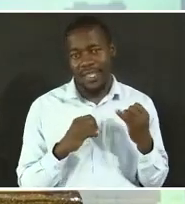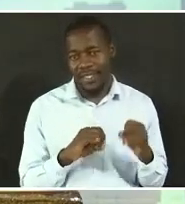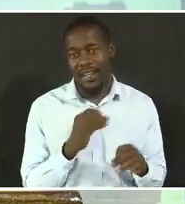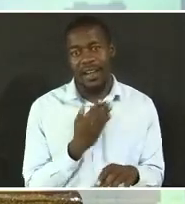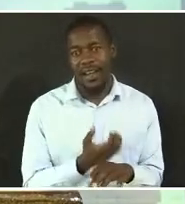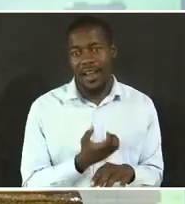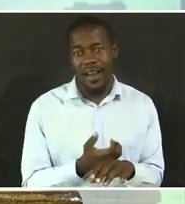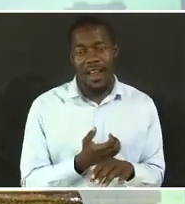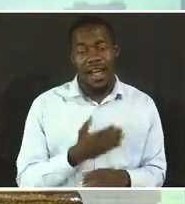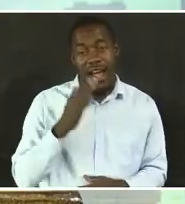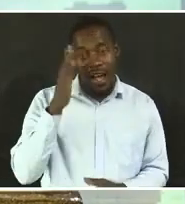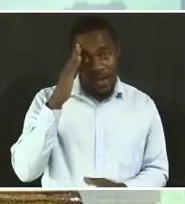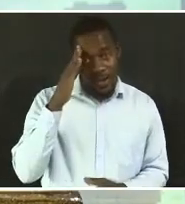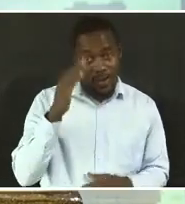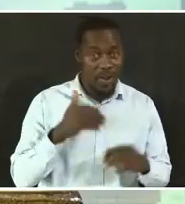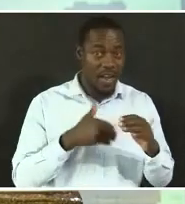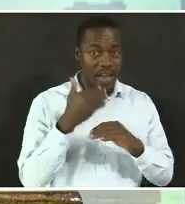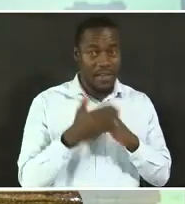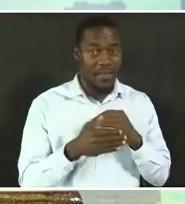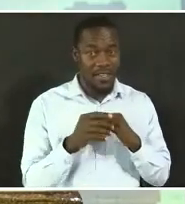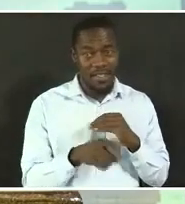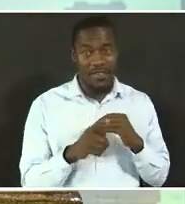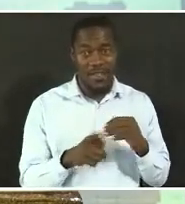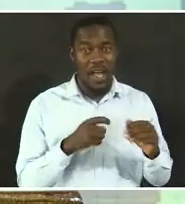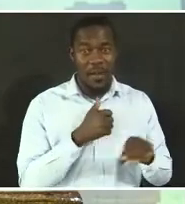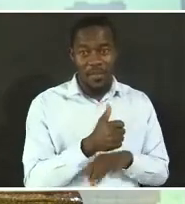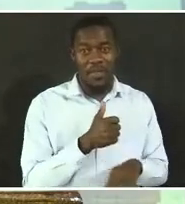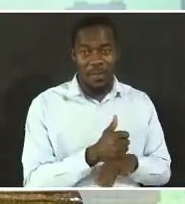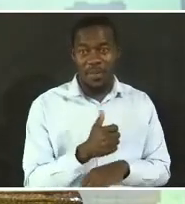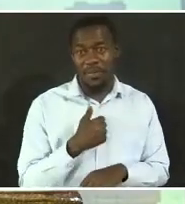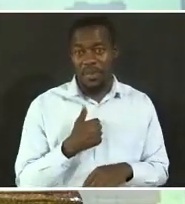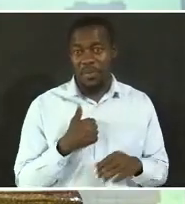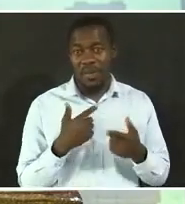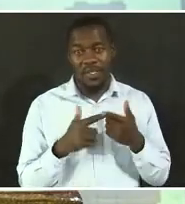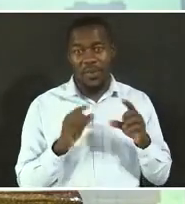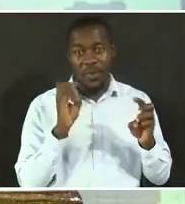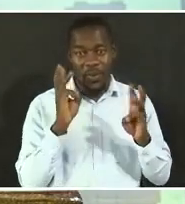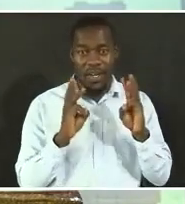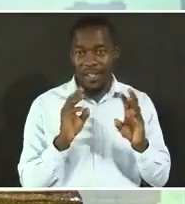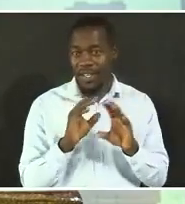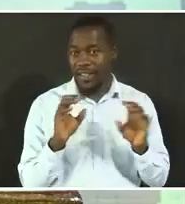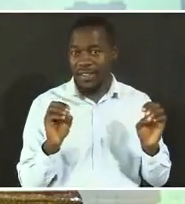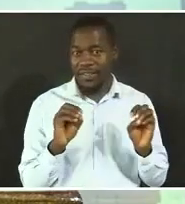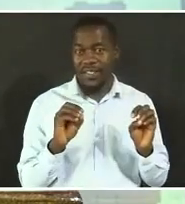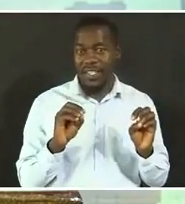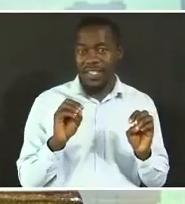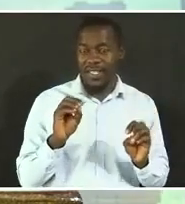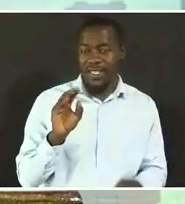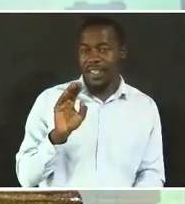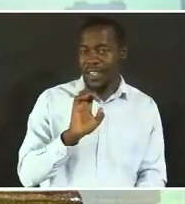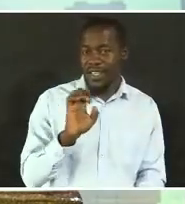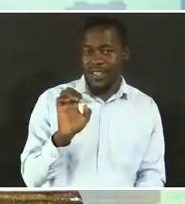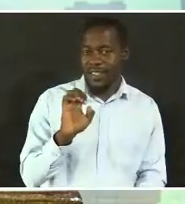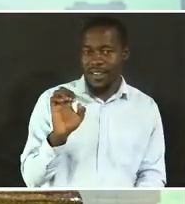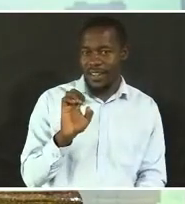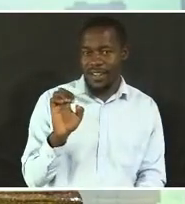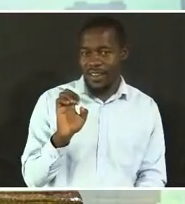after this you are going to crucify me, but don't worry. We are approaching Easter. Now listen.